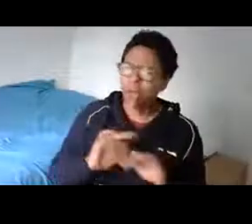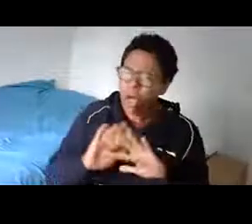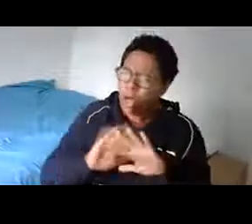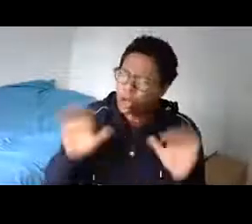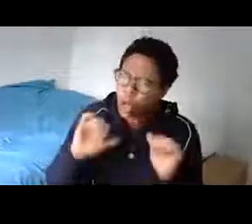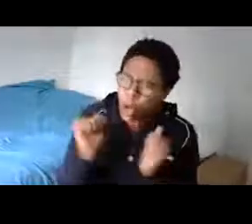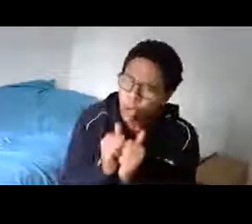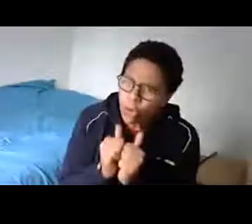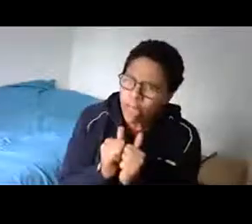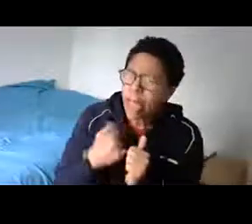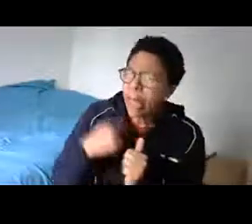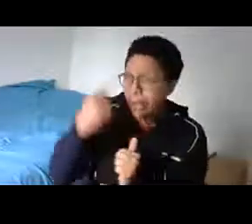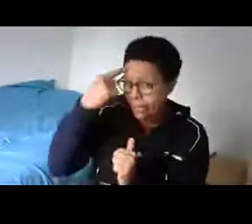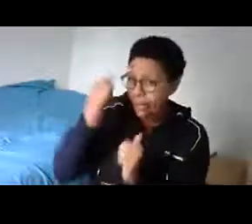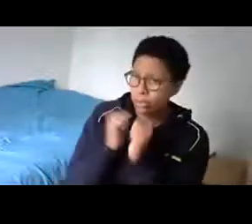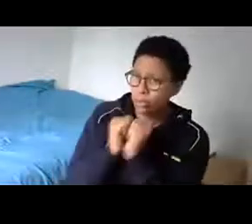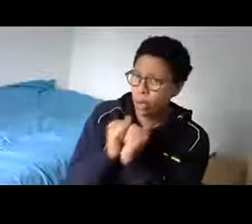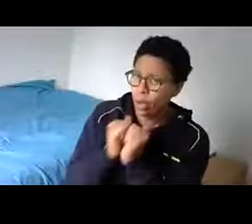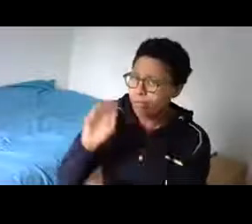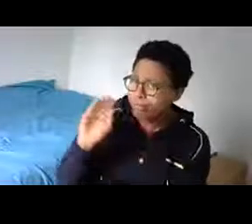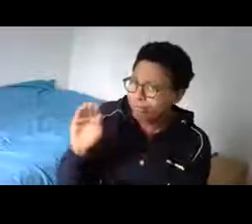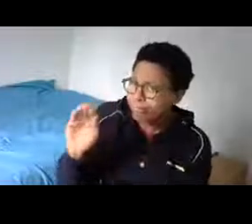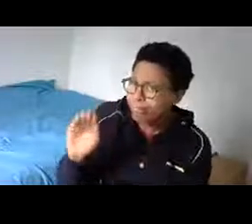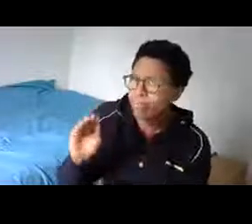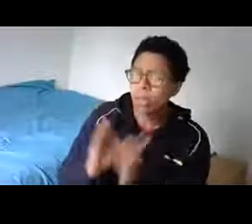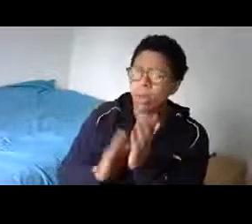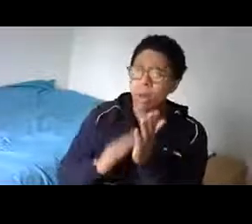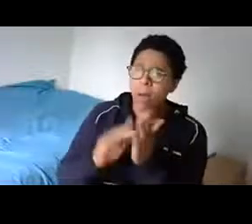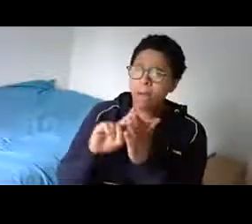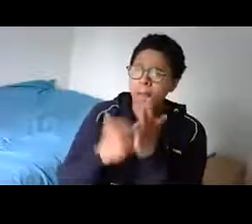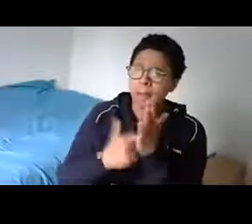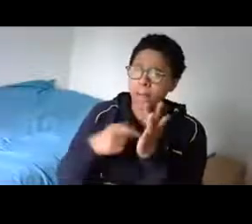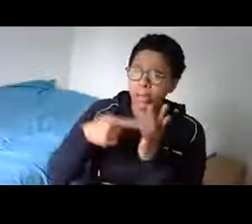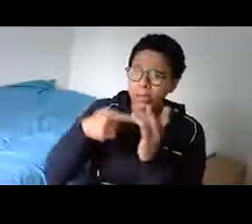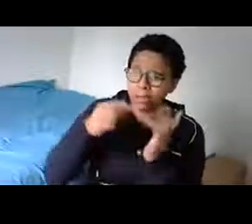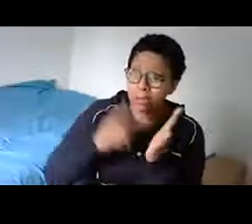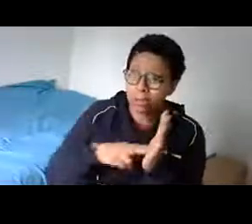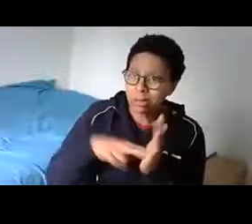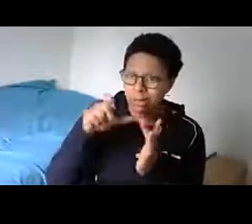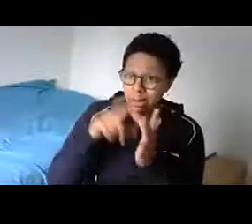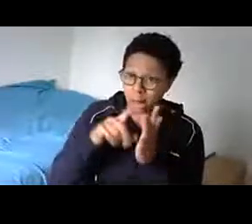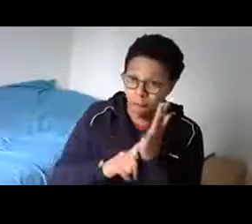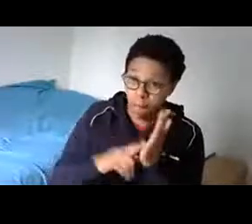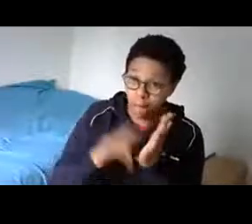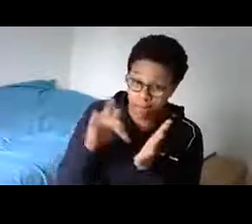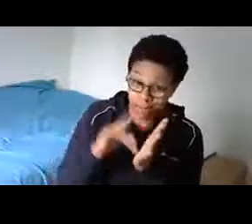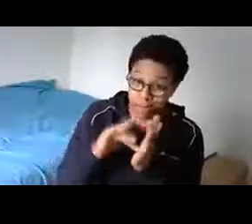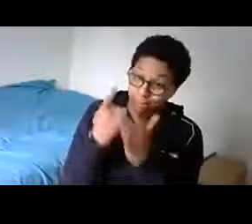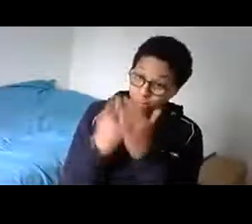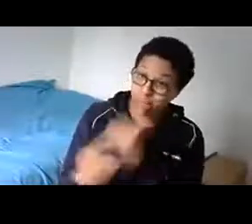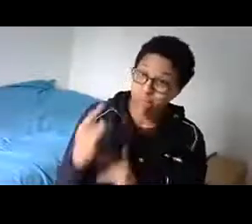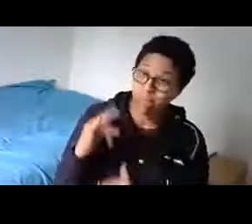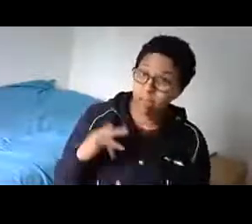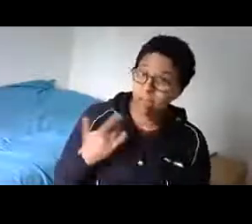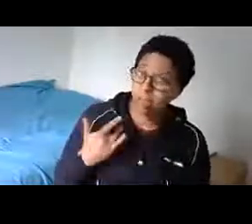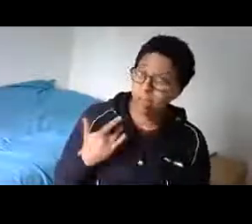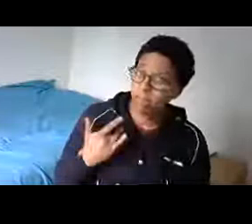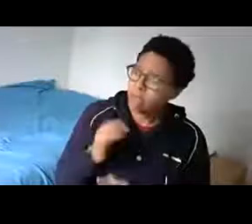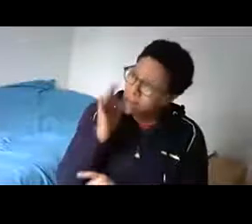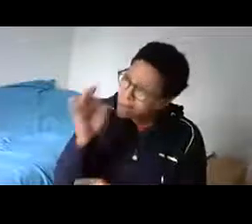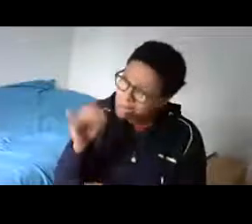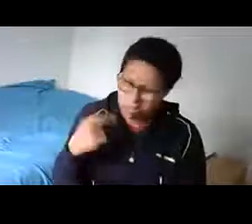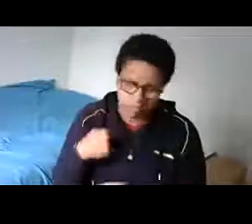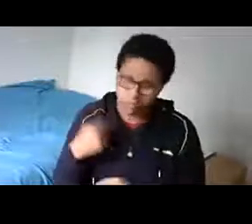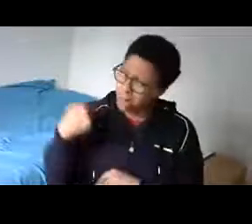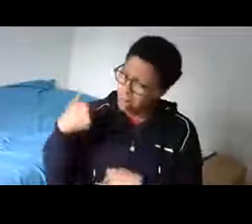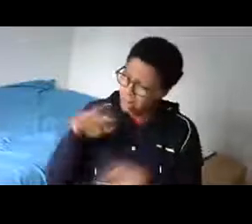Sill and get advice from people who understand the Care Act to see how best